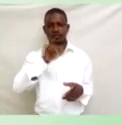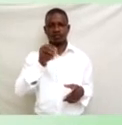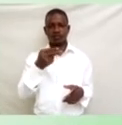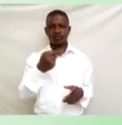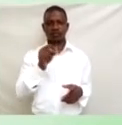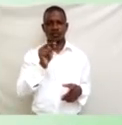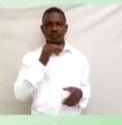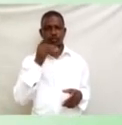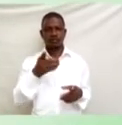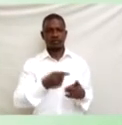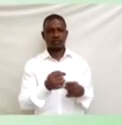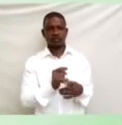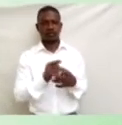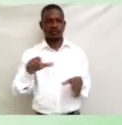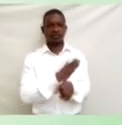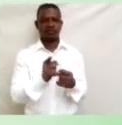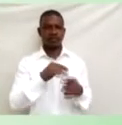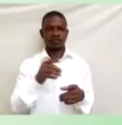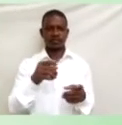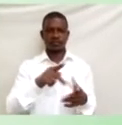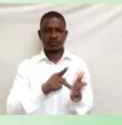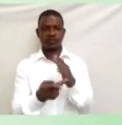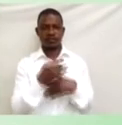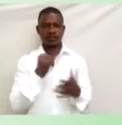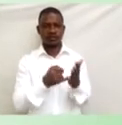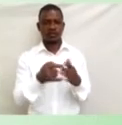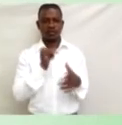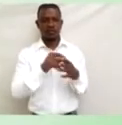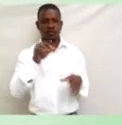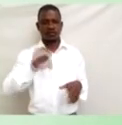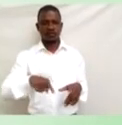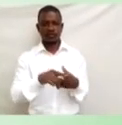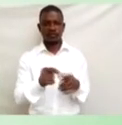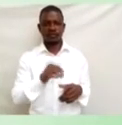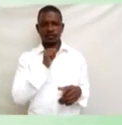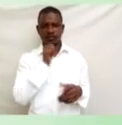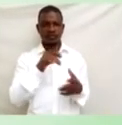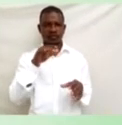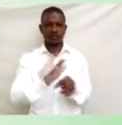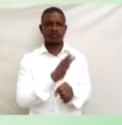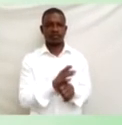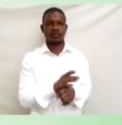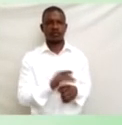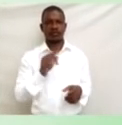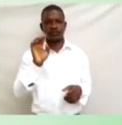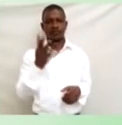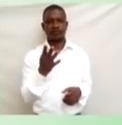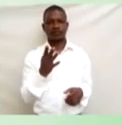John demands he complete the project. S is dropped in